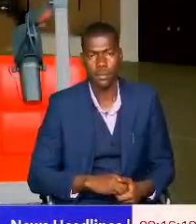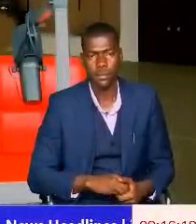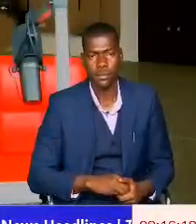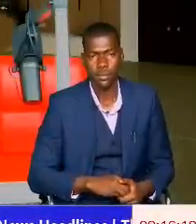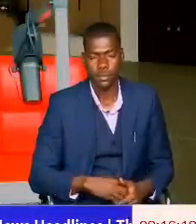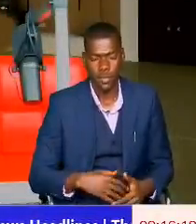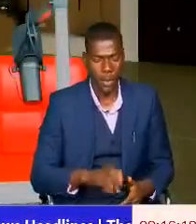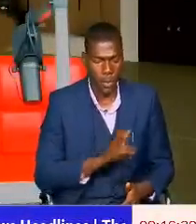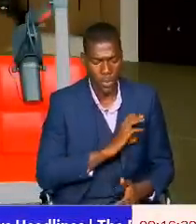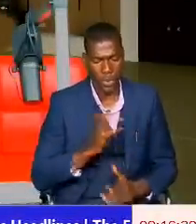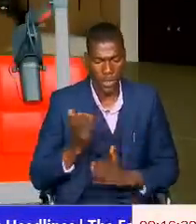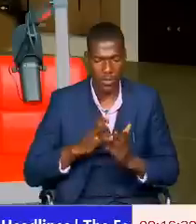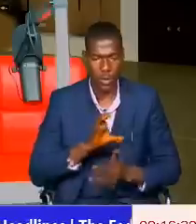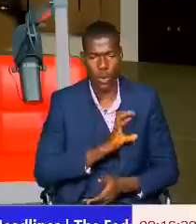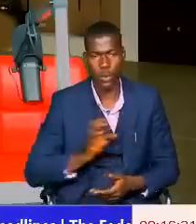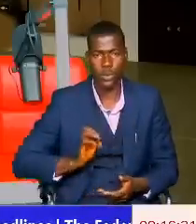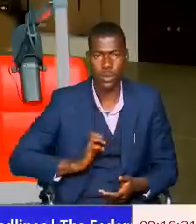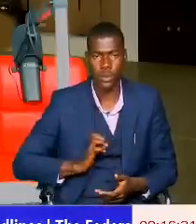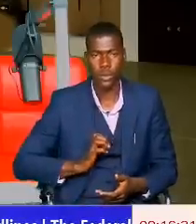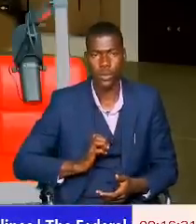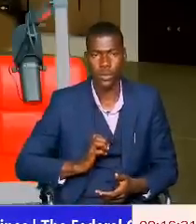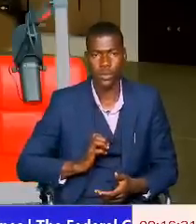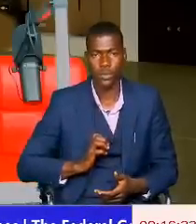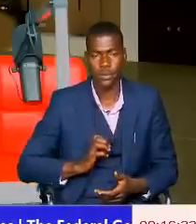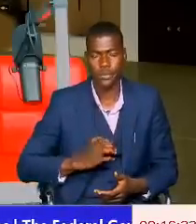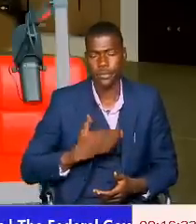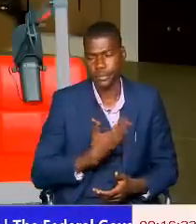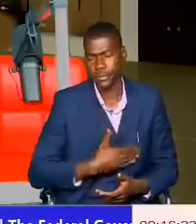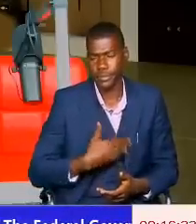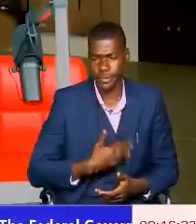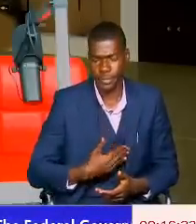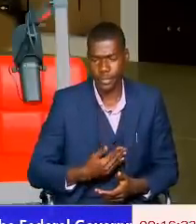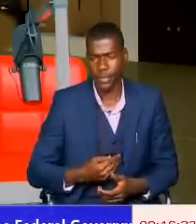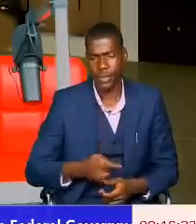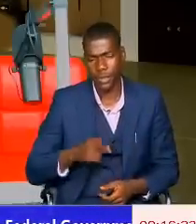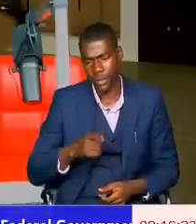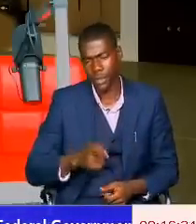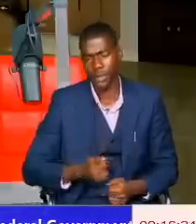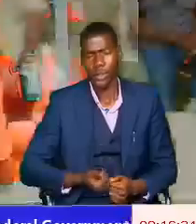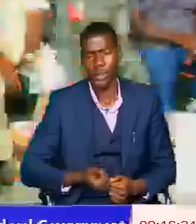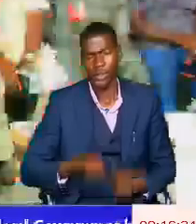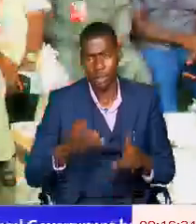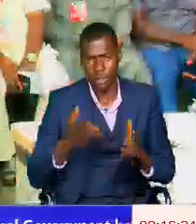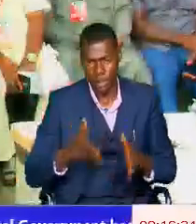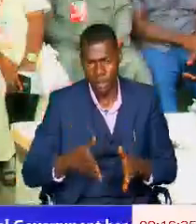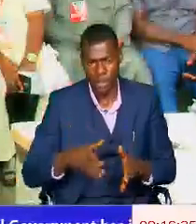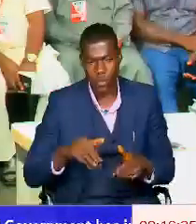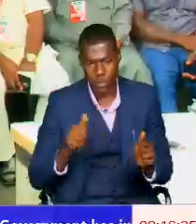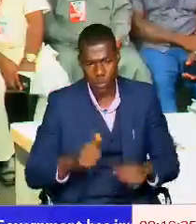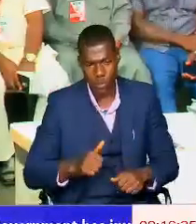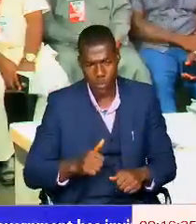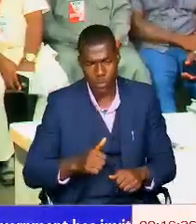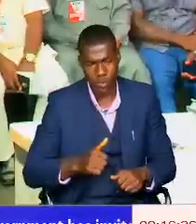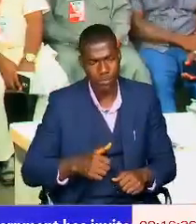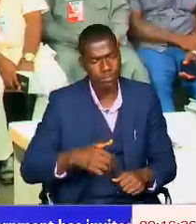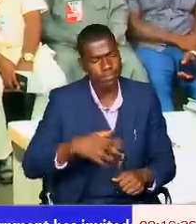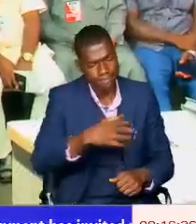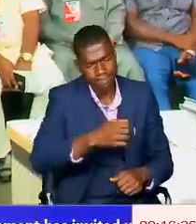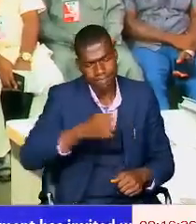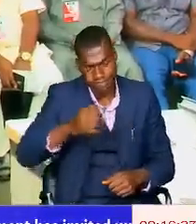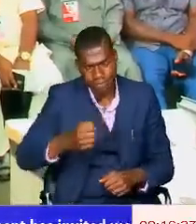Police Service Commission. What is good for Bala is good for Bulus. If they can reinstate these other